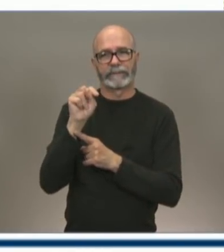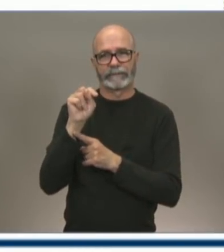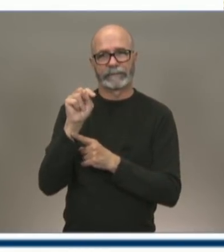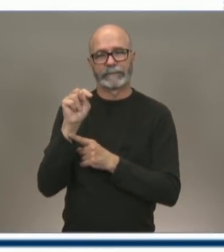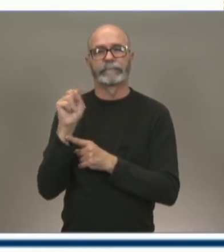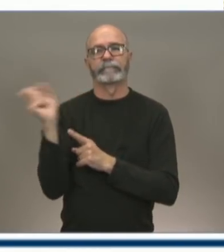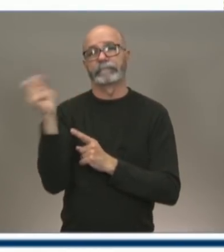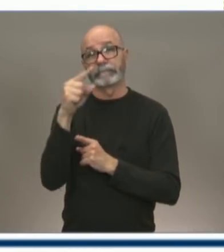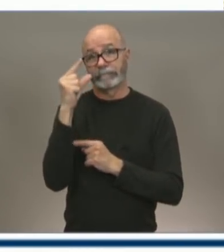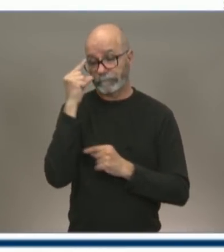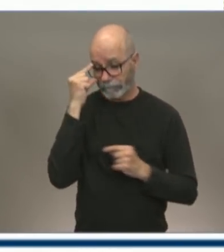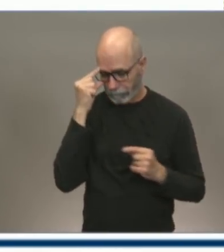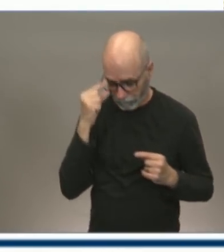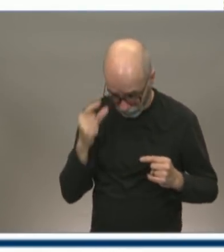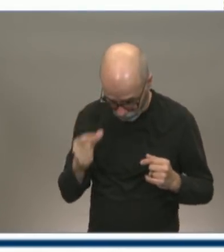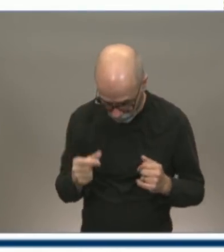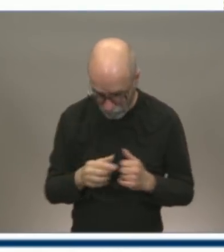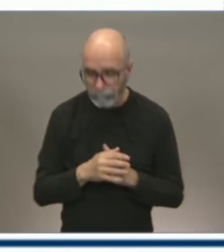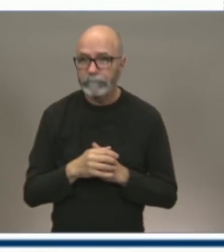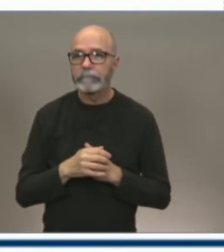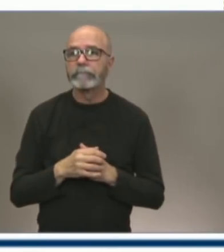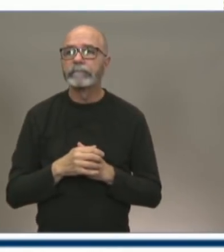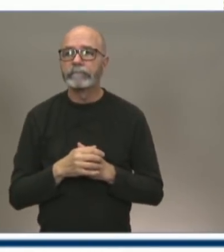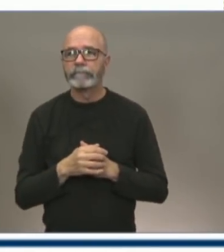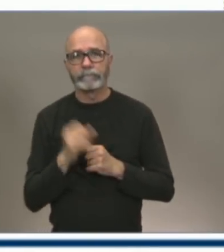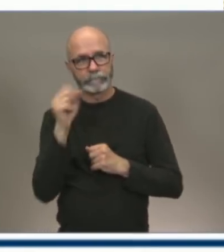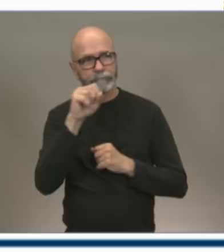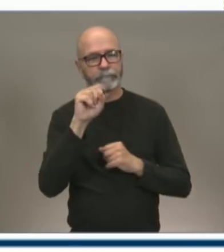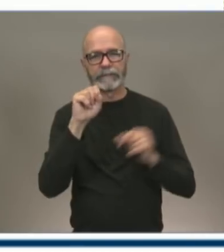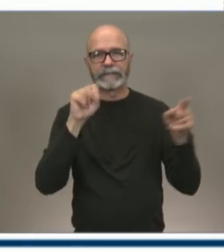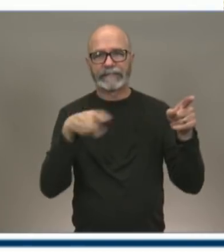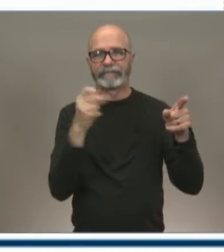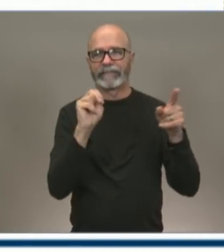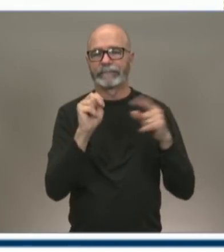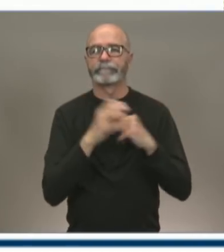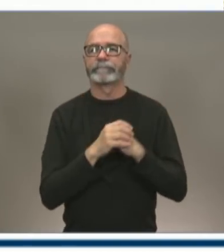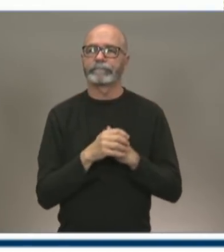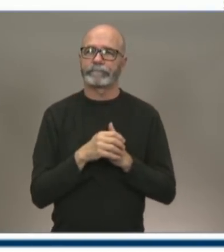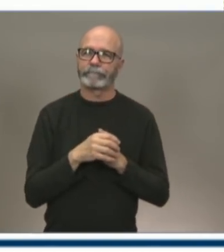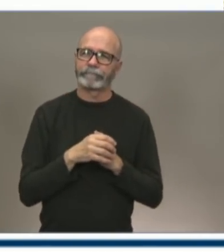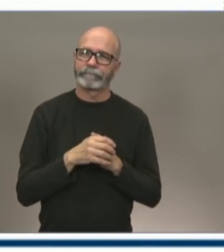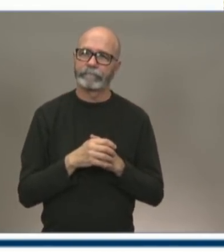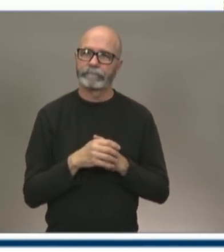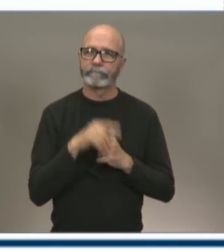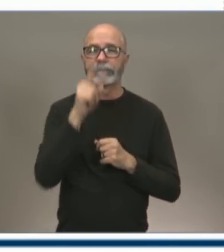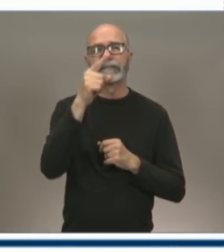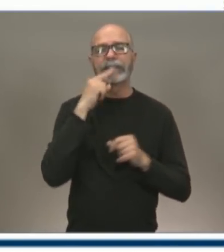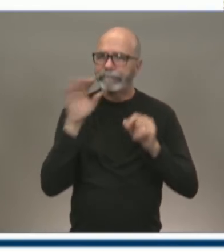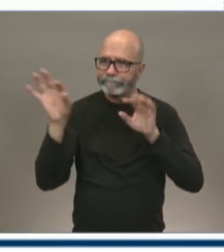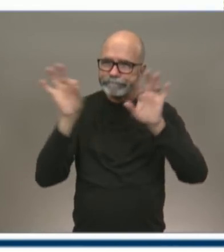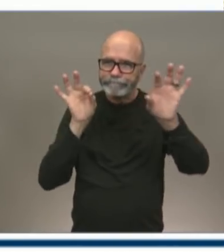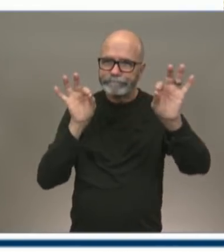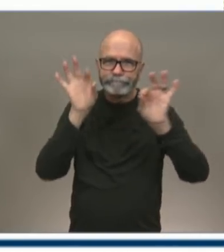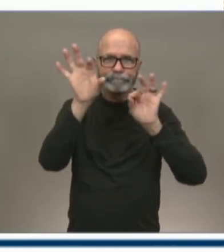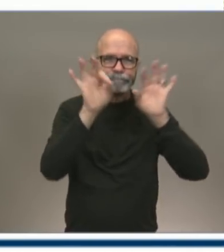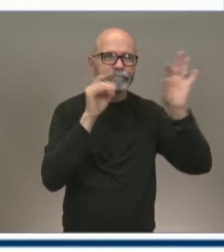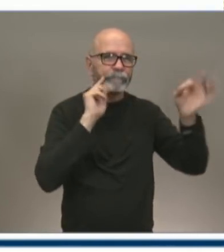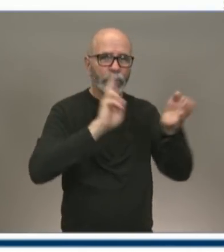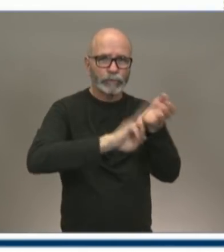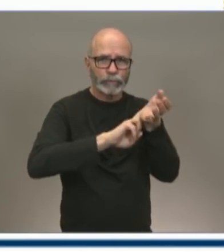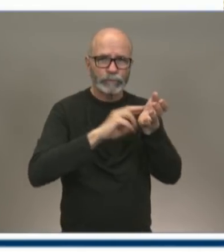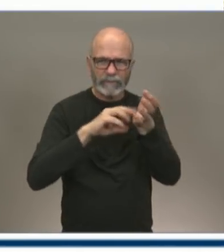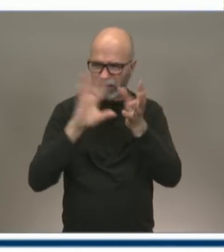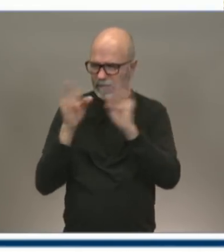My question is to the Premier. The 7 homes that were chosen for immediate work, is there